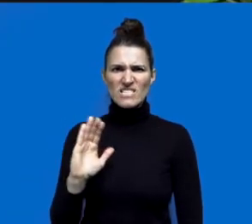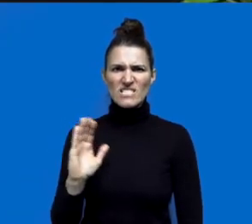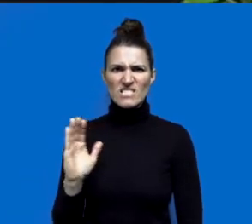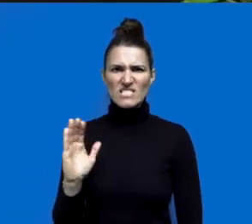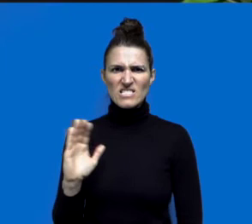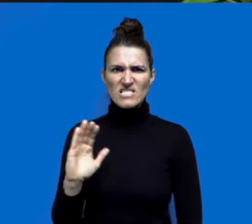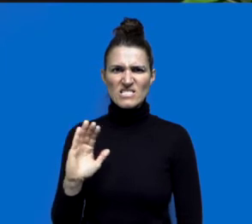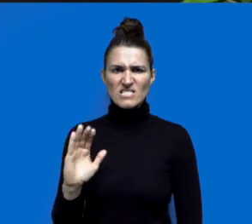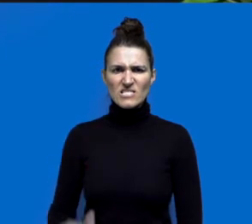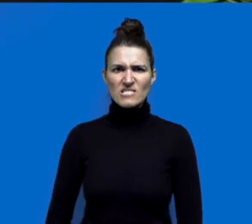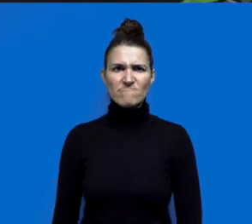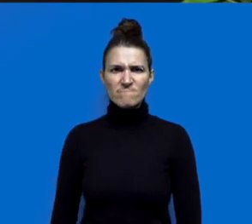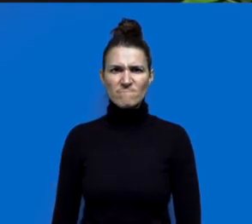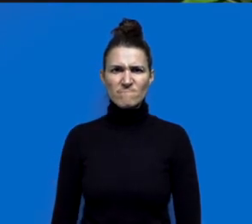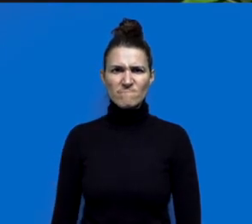Goodbye.